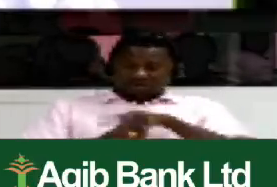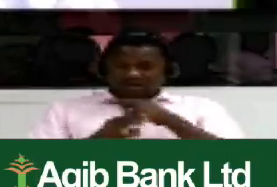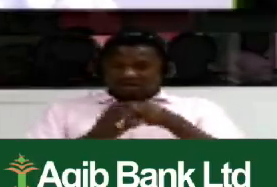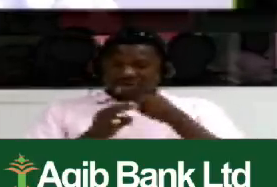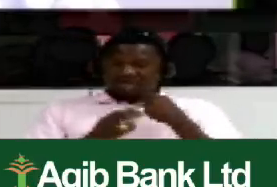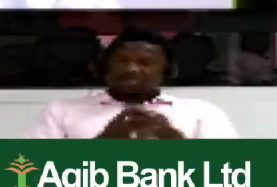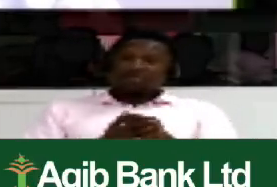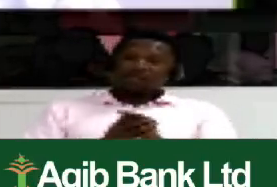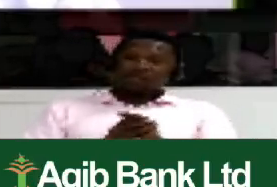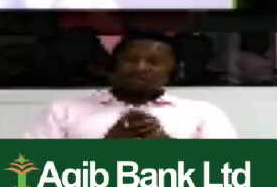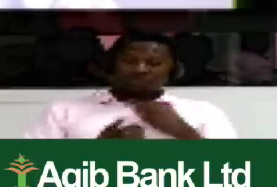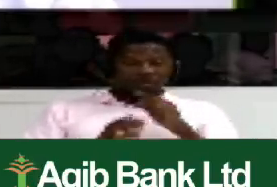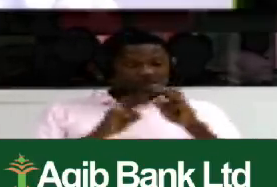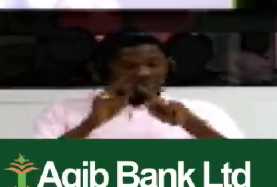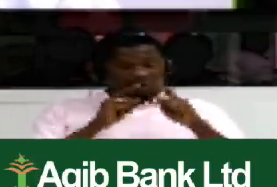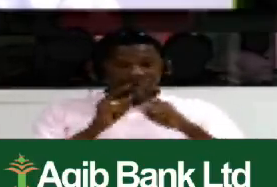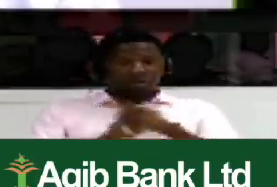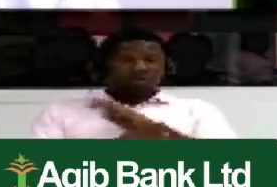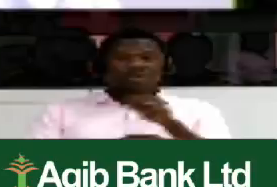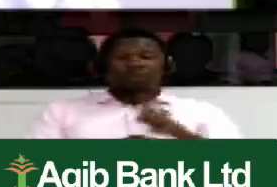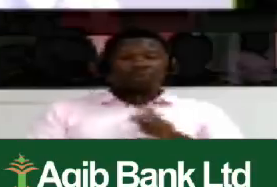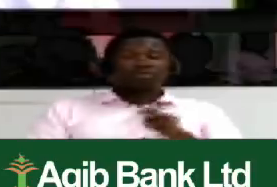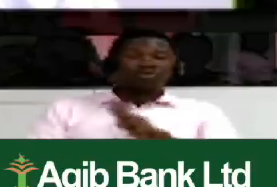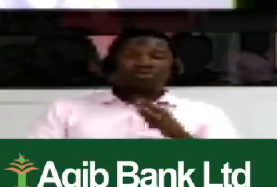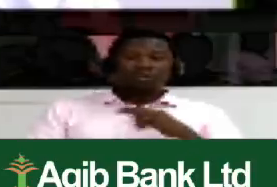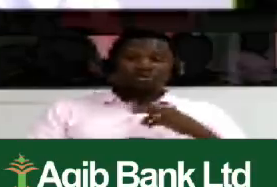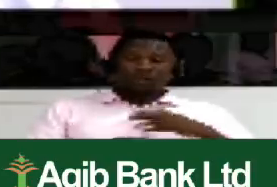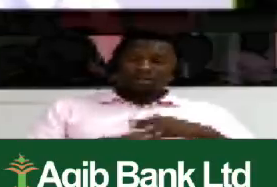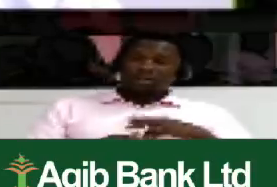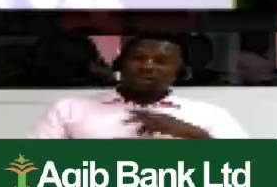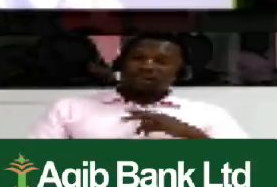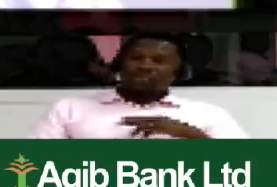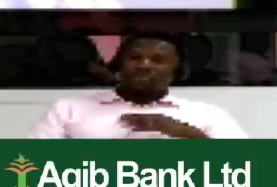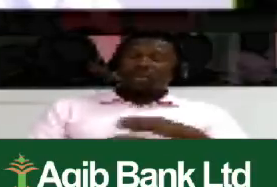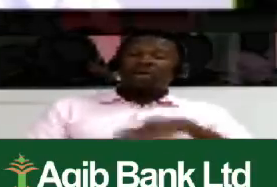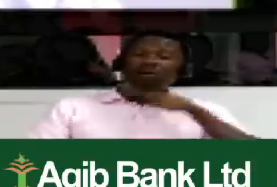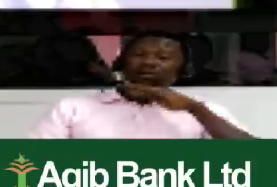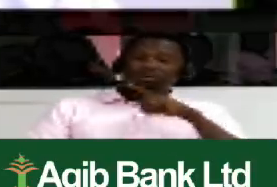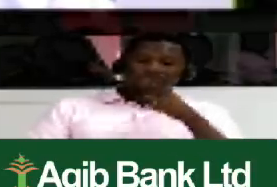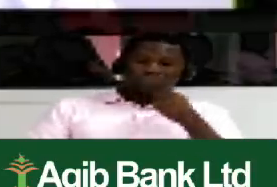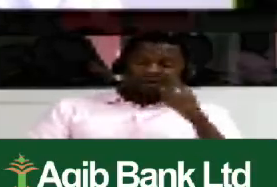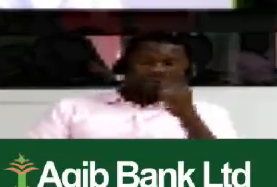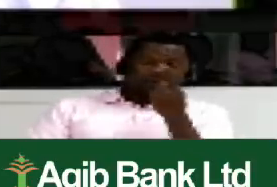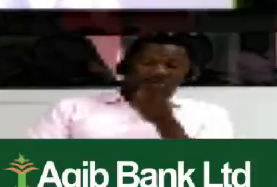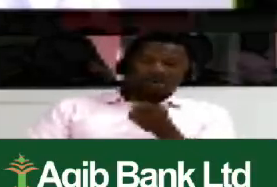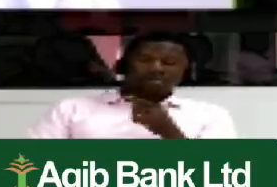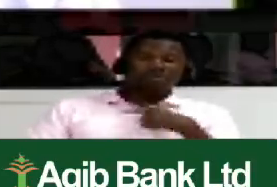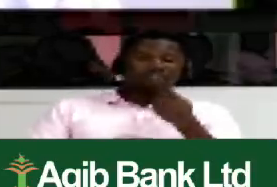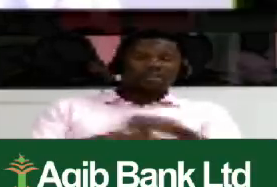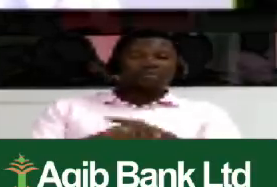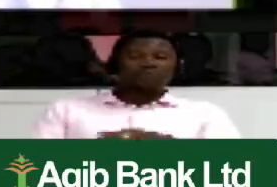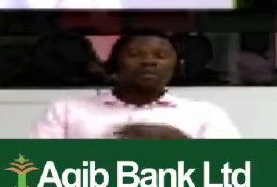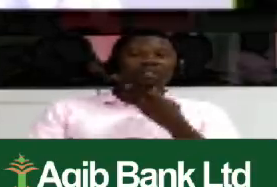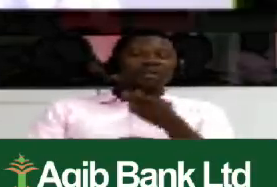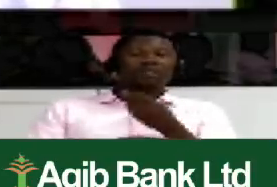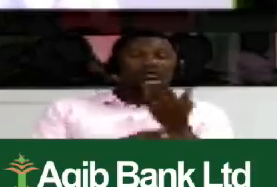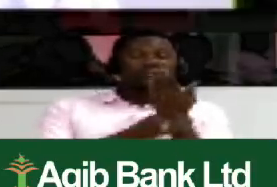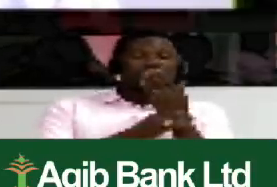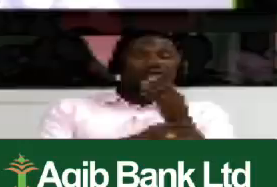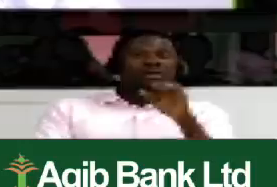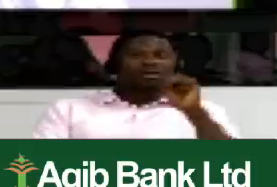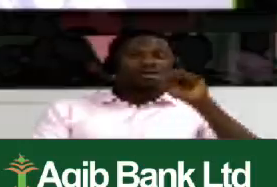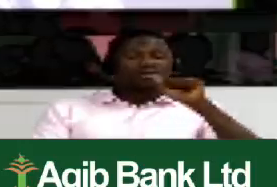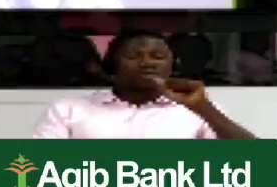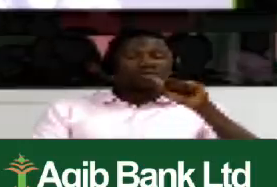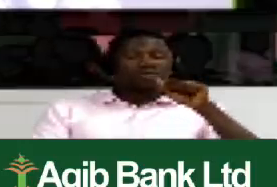that because they said they were not satisfied with this first one, because then at the time they said Dr. Sam was the pathologist and was not